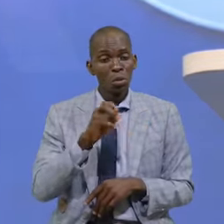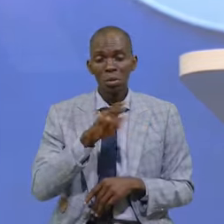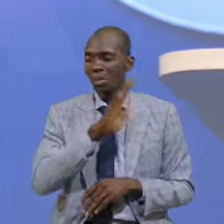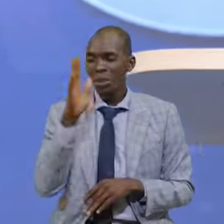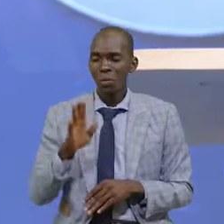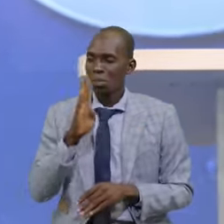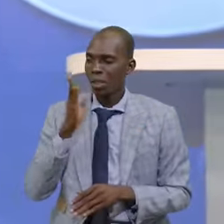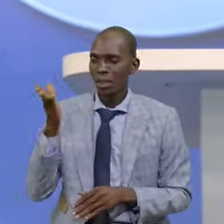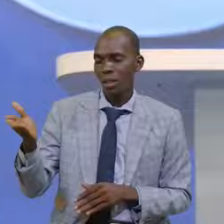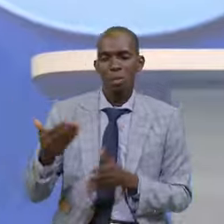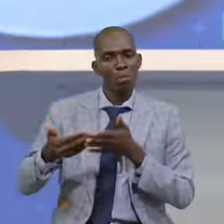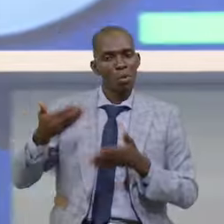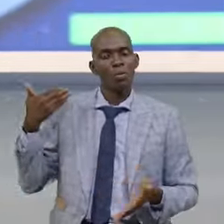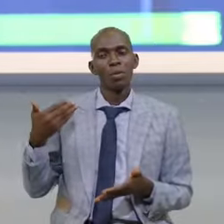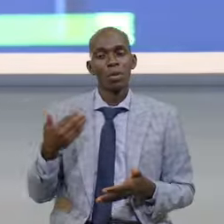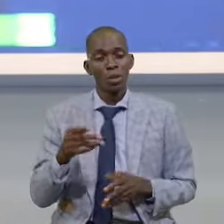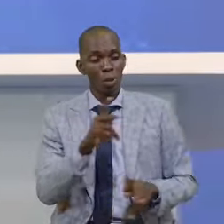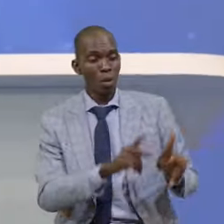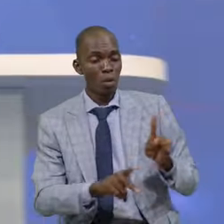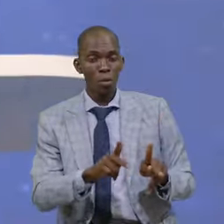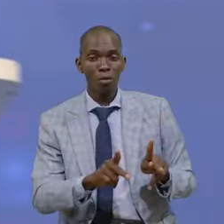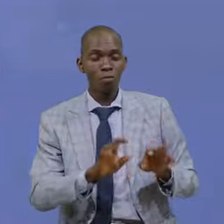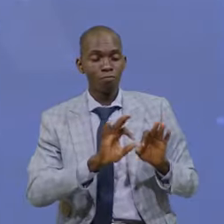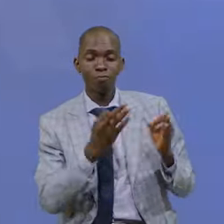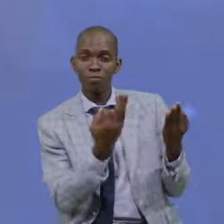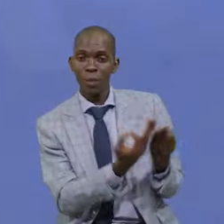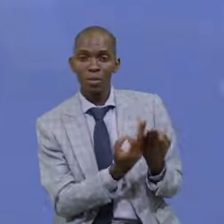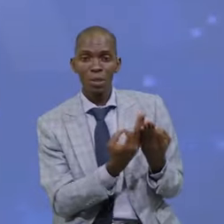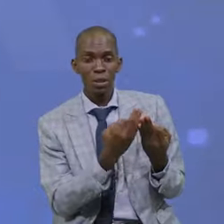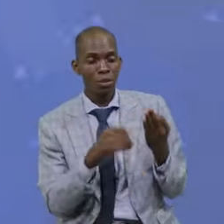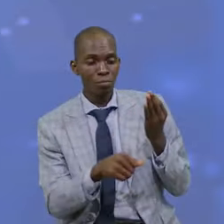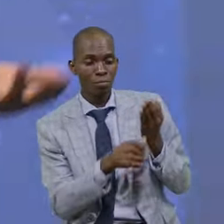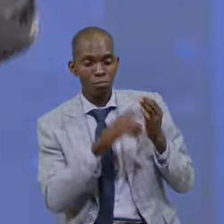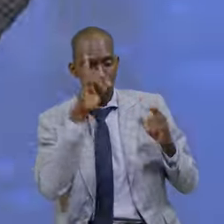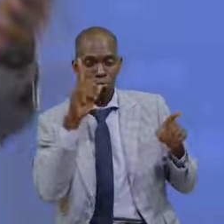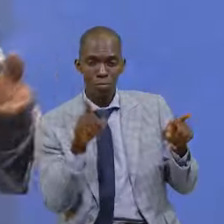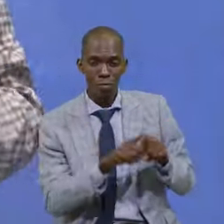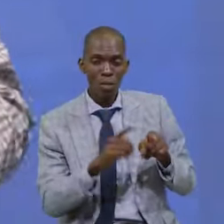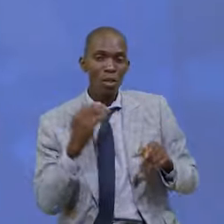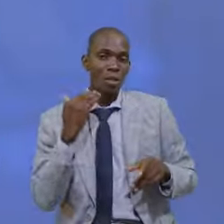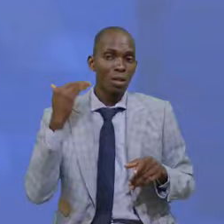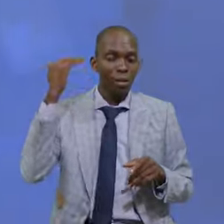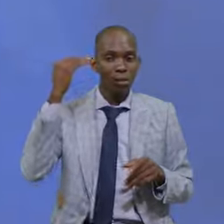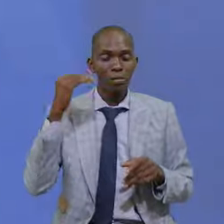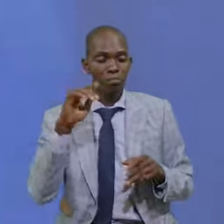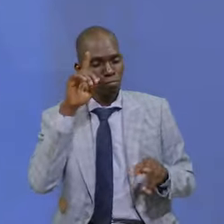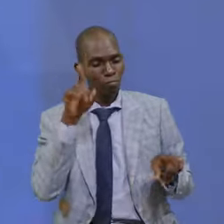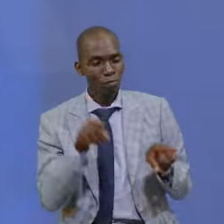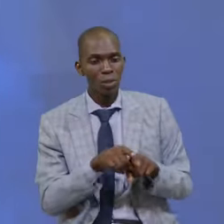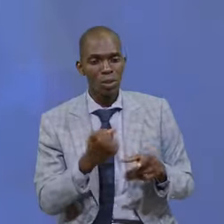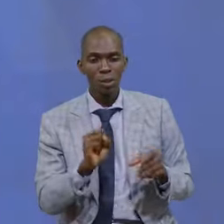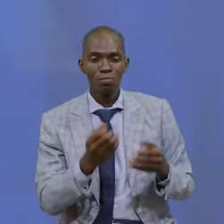him. They sold him. His siblings, his brothers, sold him to